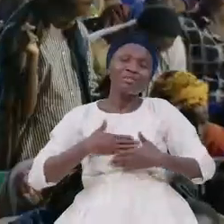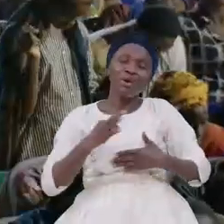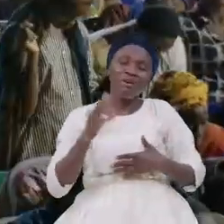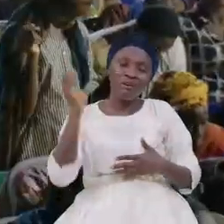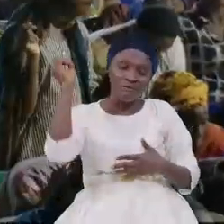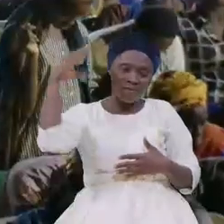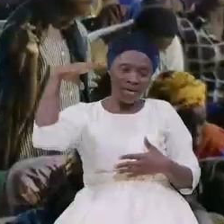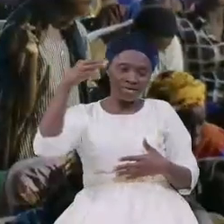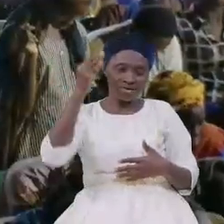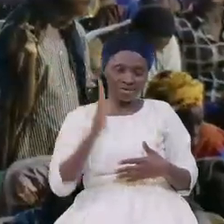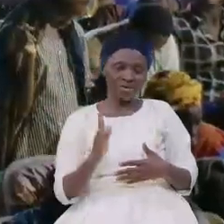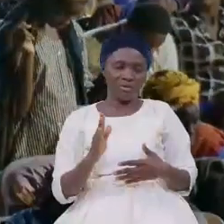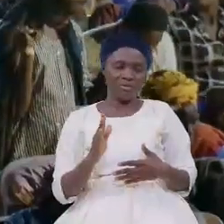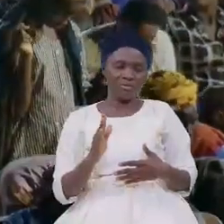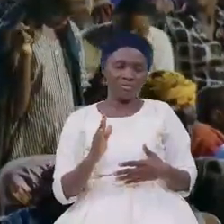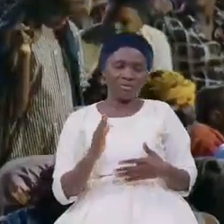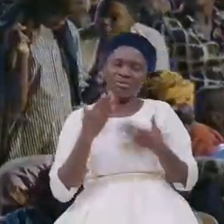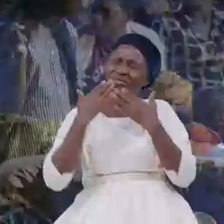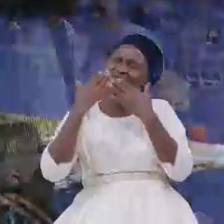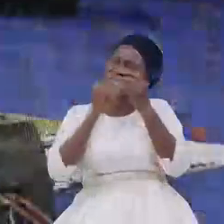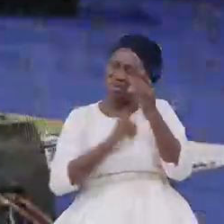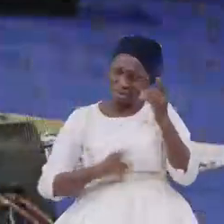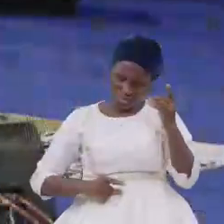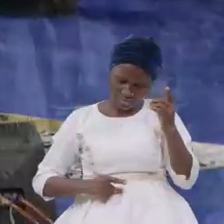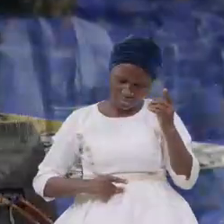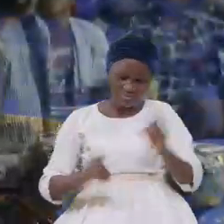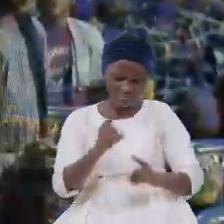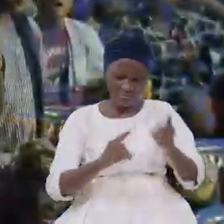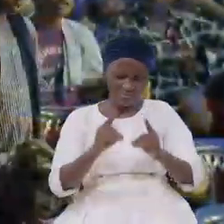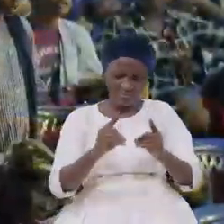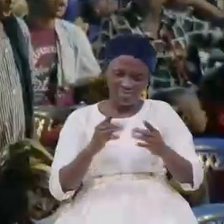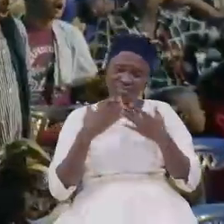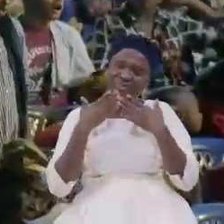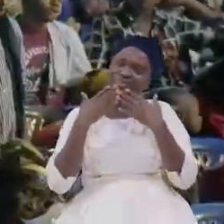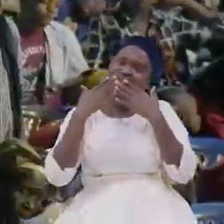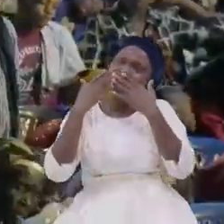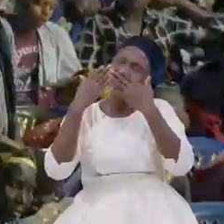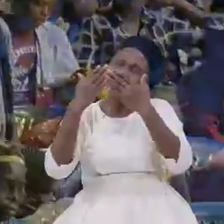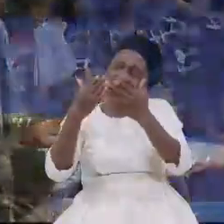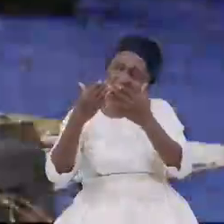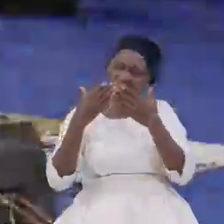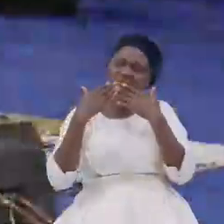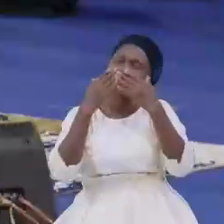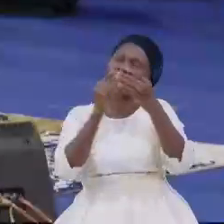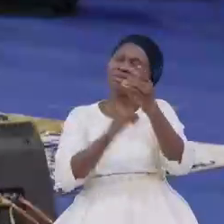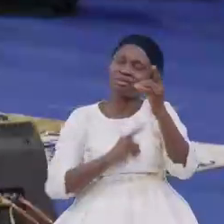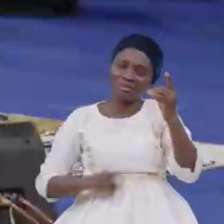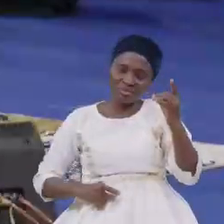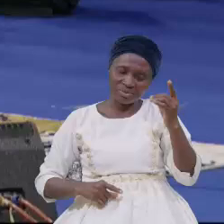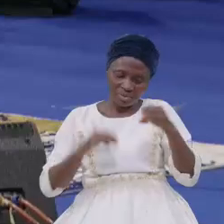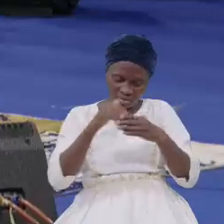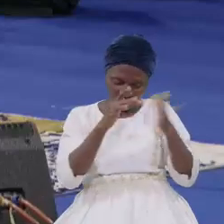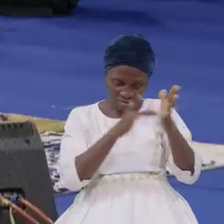Lord. Thank you, Lord. Everybody say, thank you, Lord. In Jesus' name